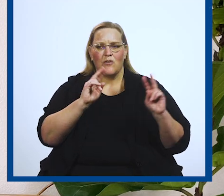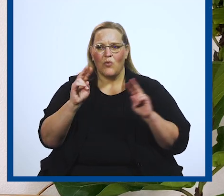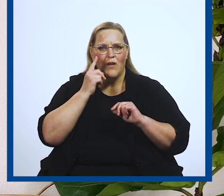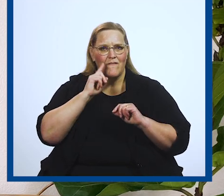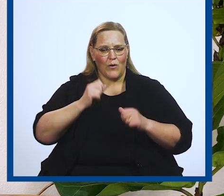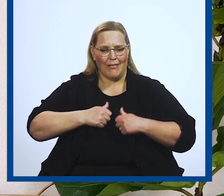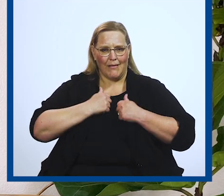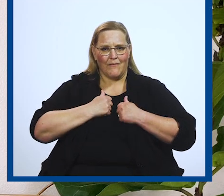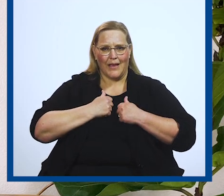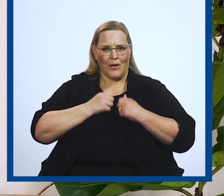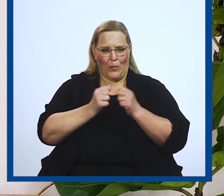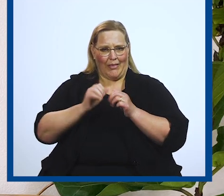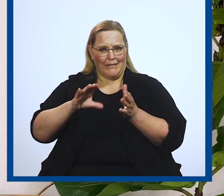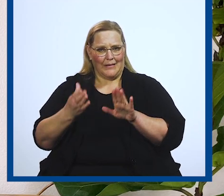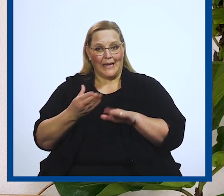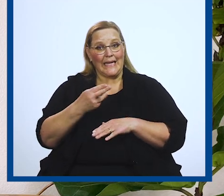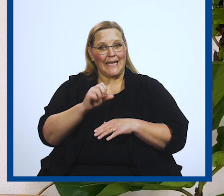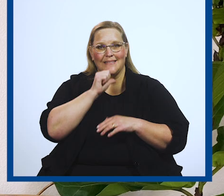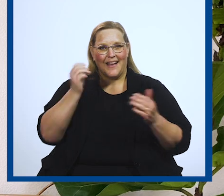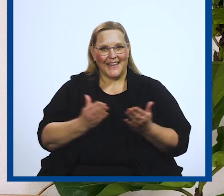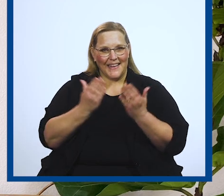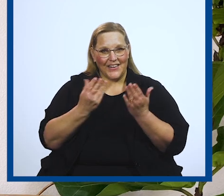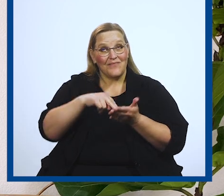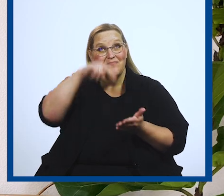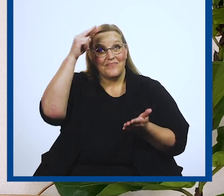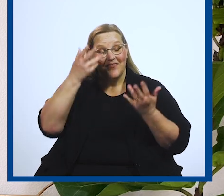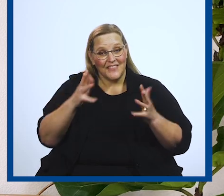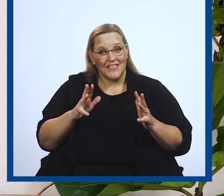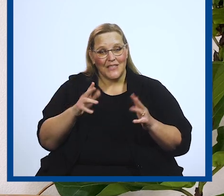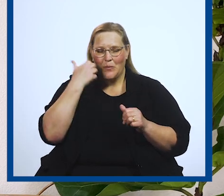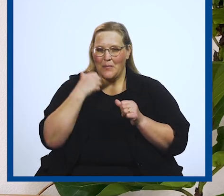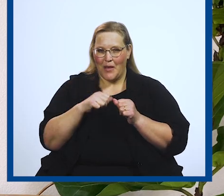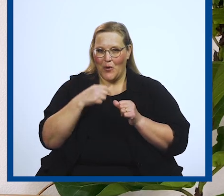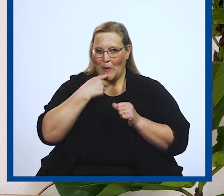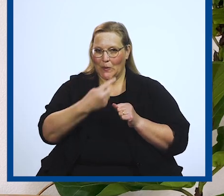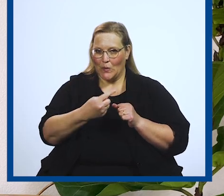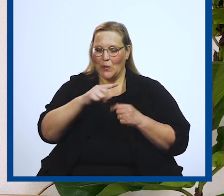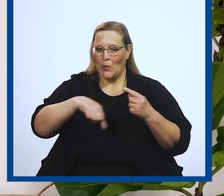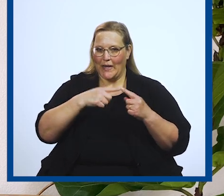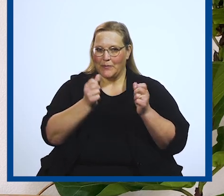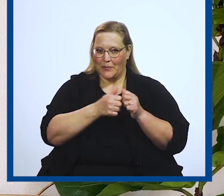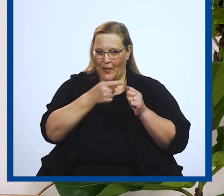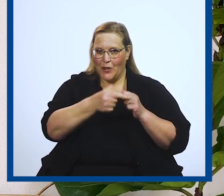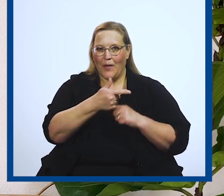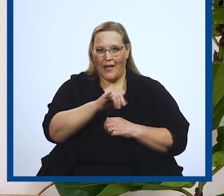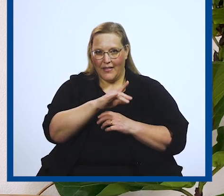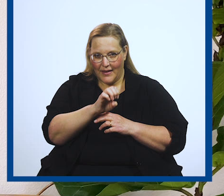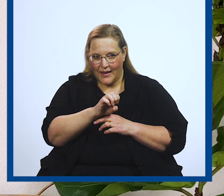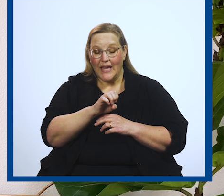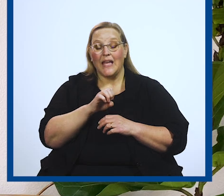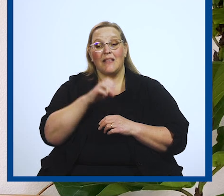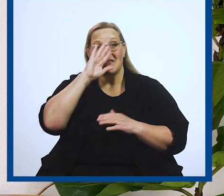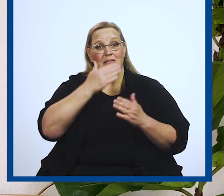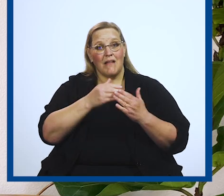for living among the dead? He is not here. He has risen. Remember how he told you while he was still with you in Galilee? The Son of Man